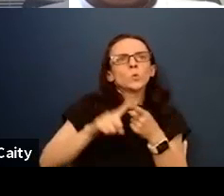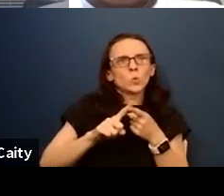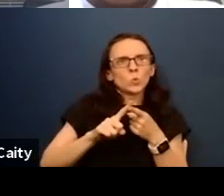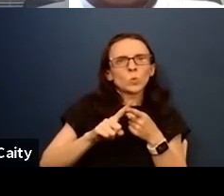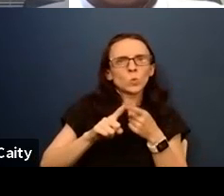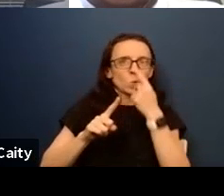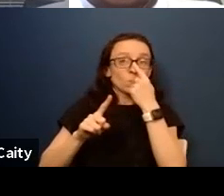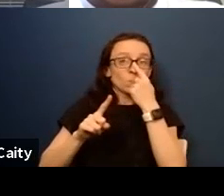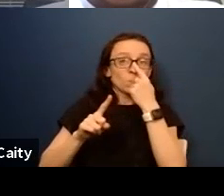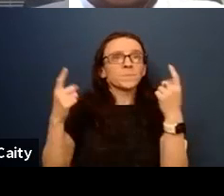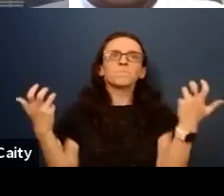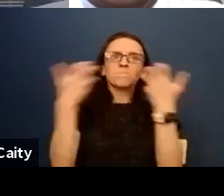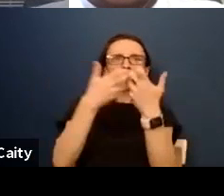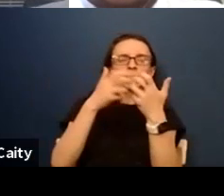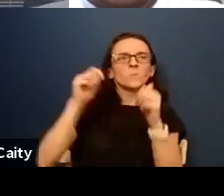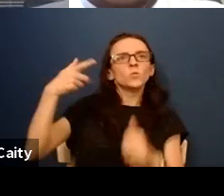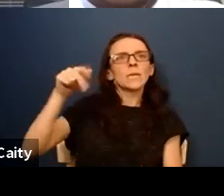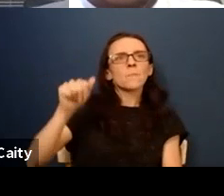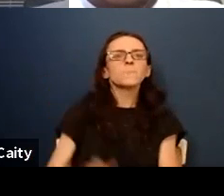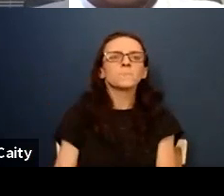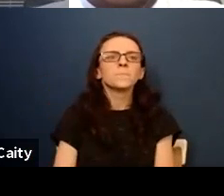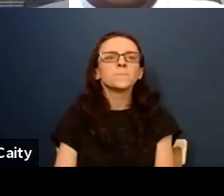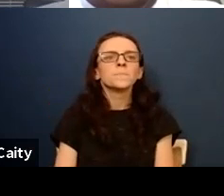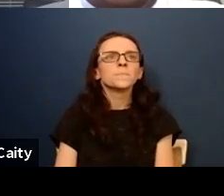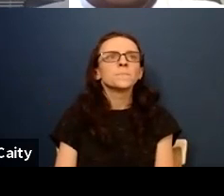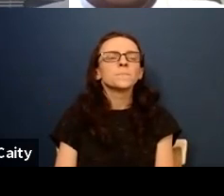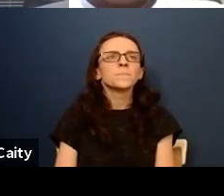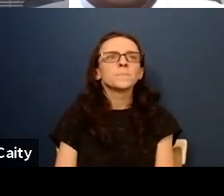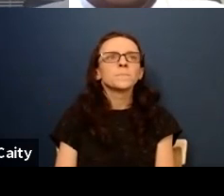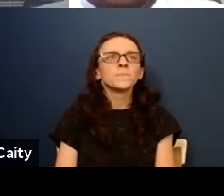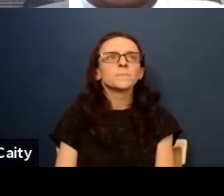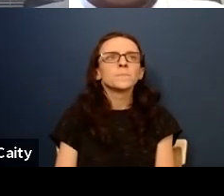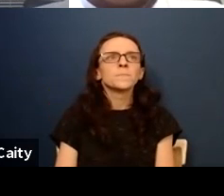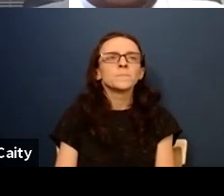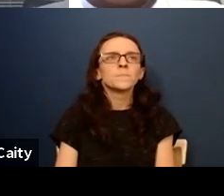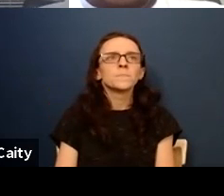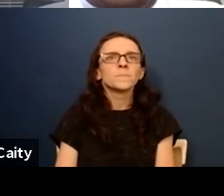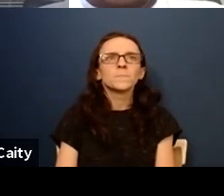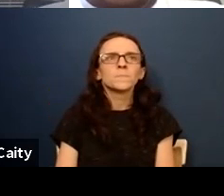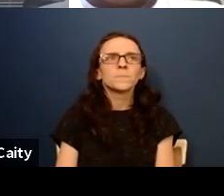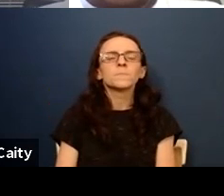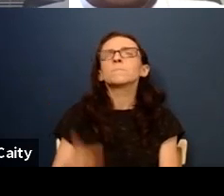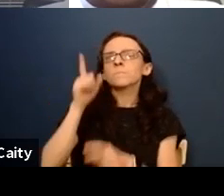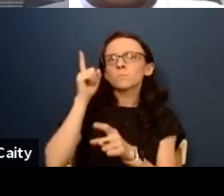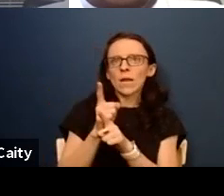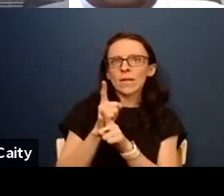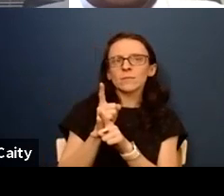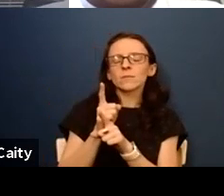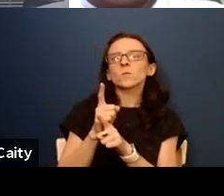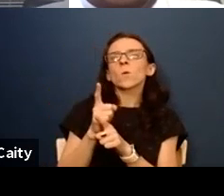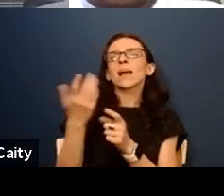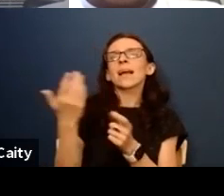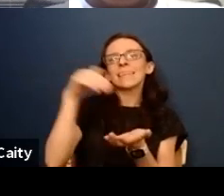to go alongside the GPA. Right. So again,